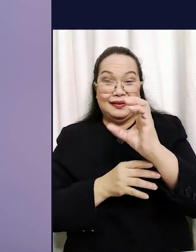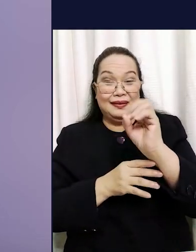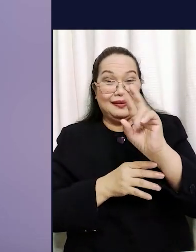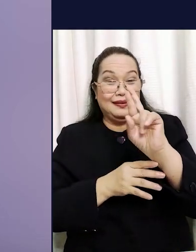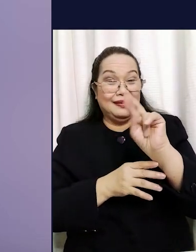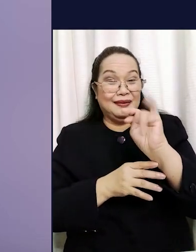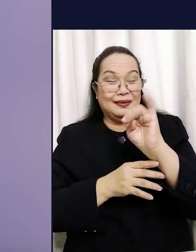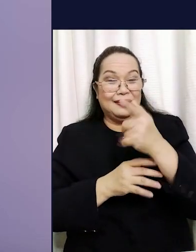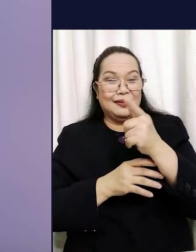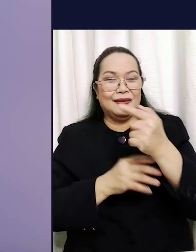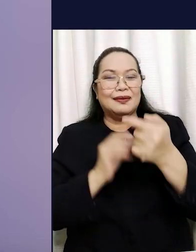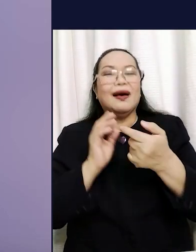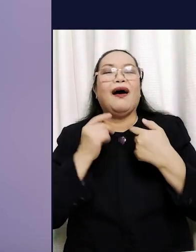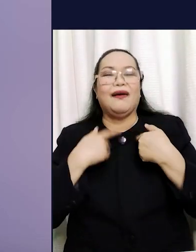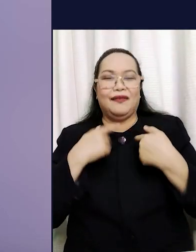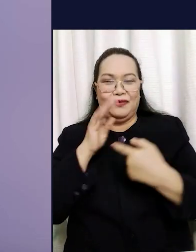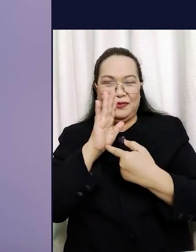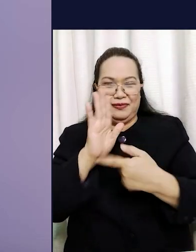Excitement of their